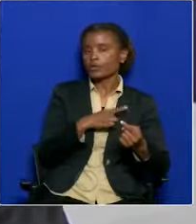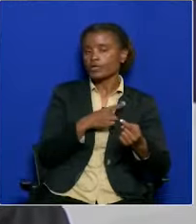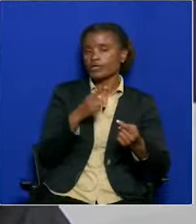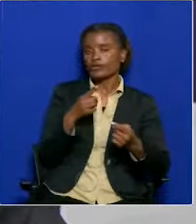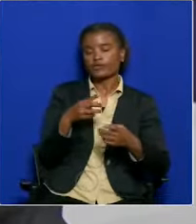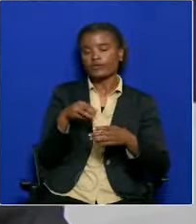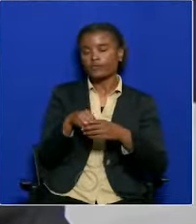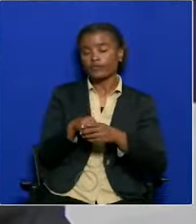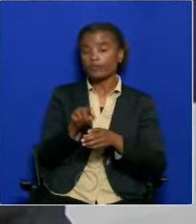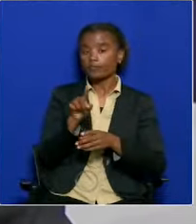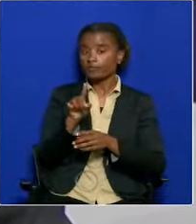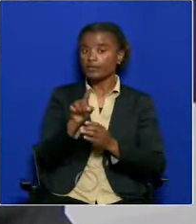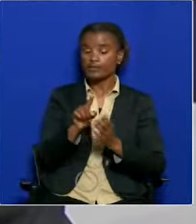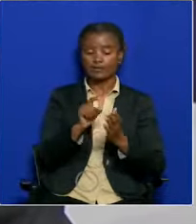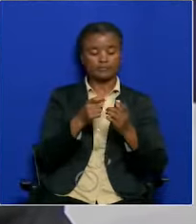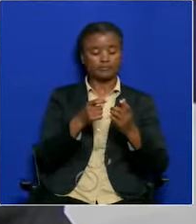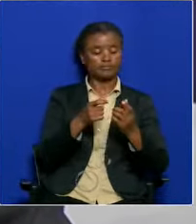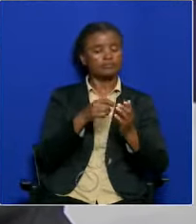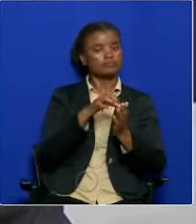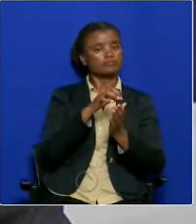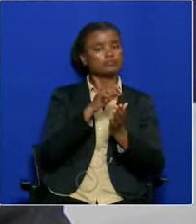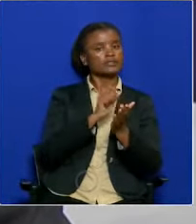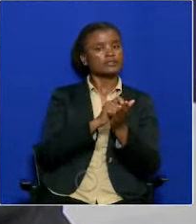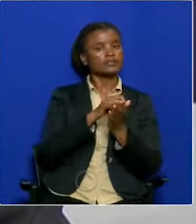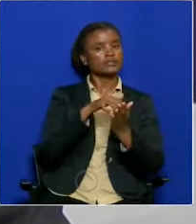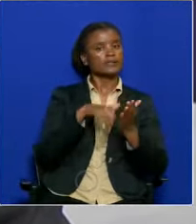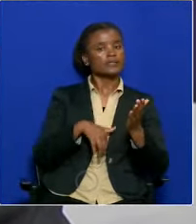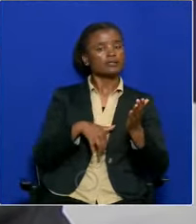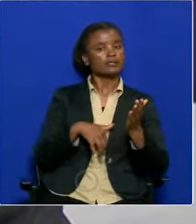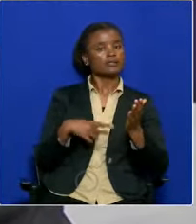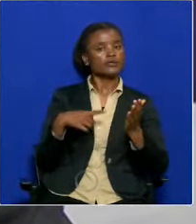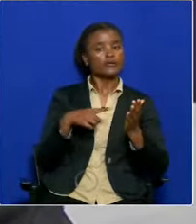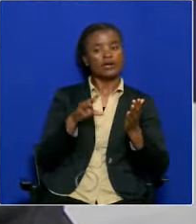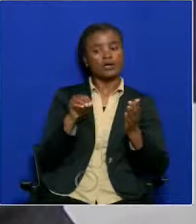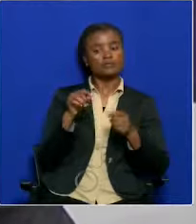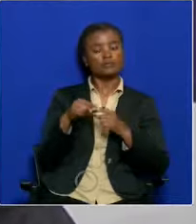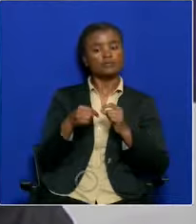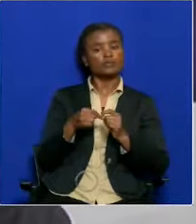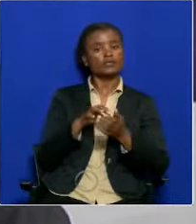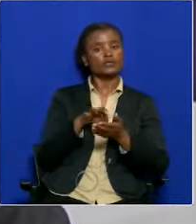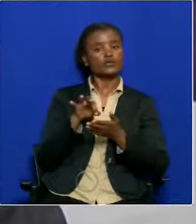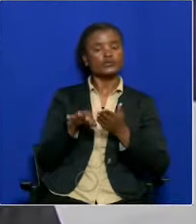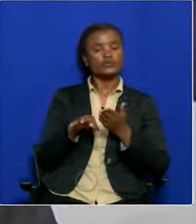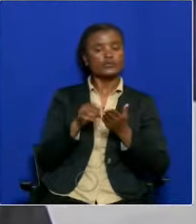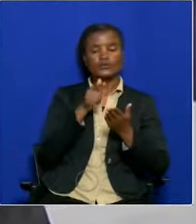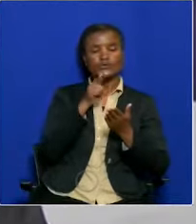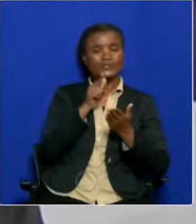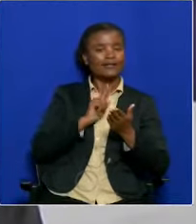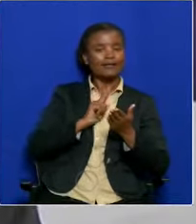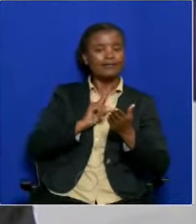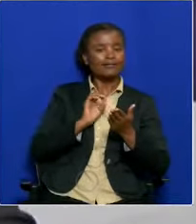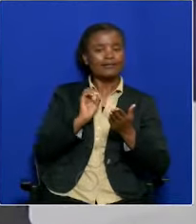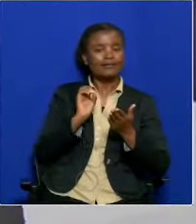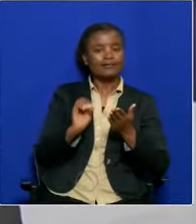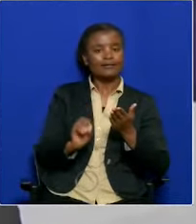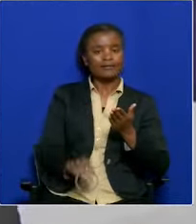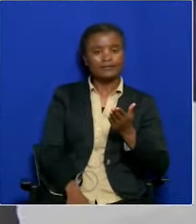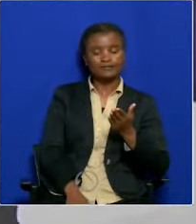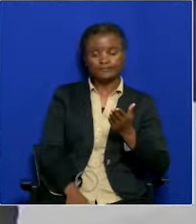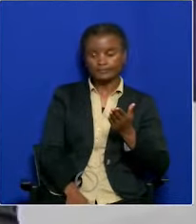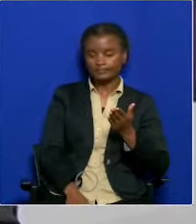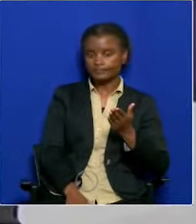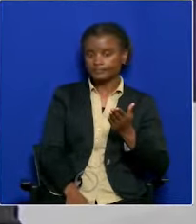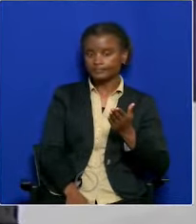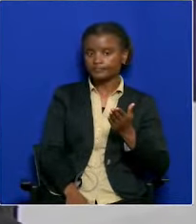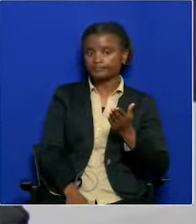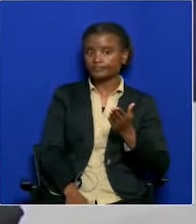statement, when asked about the contract, you don't tell us this. In my statement, 249,